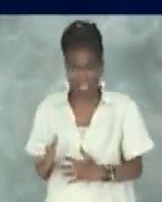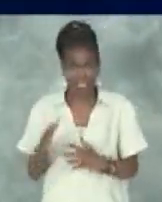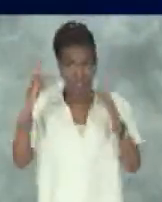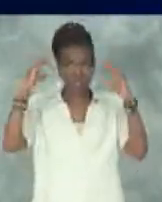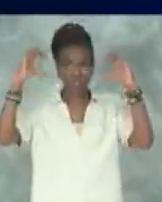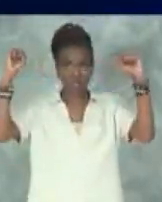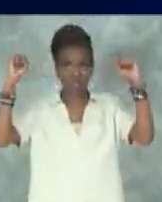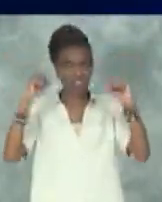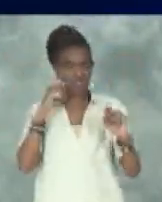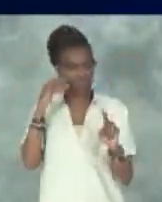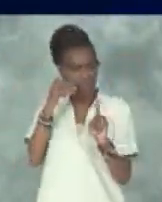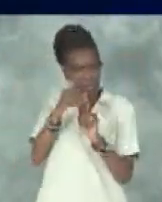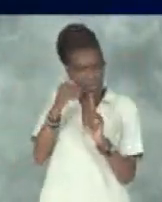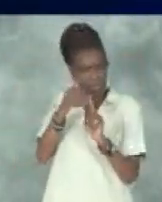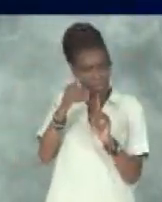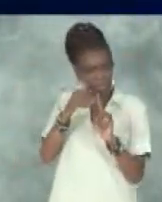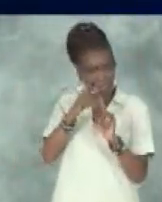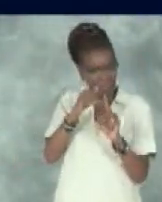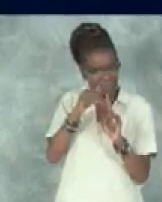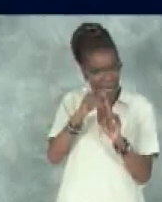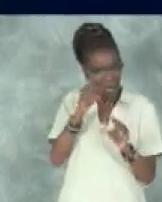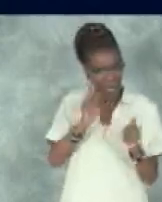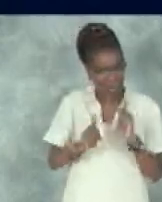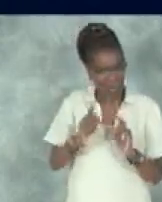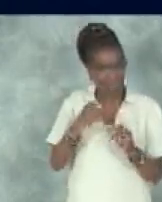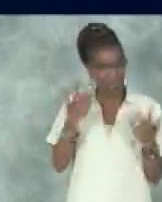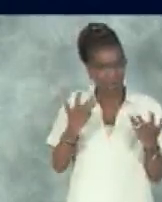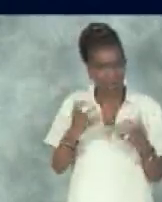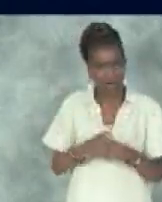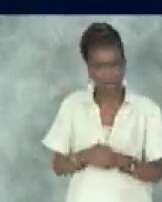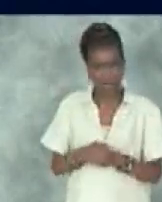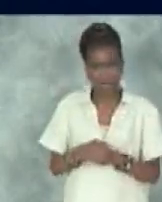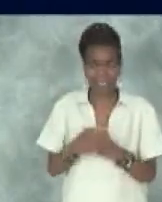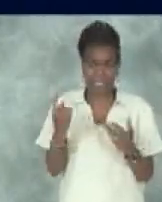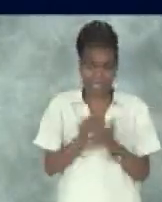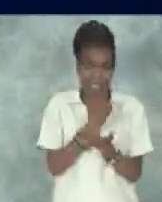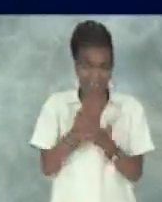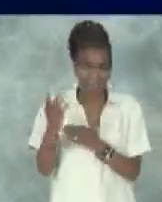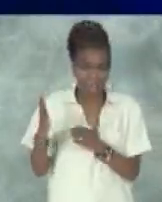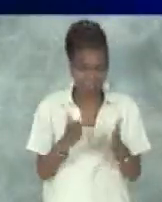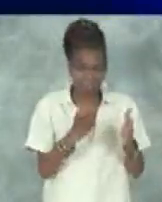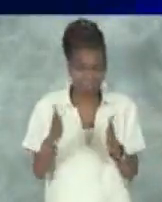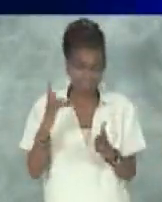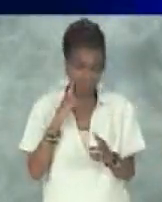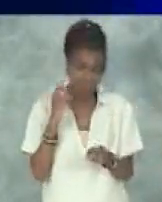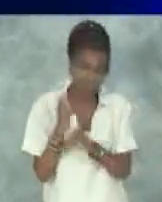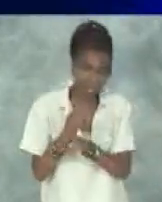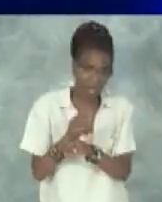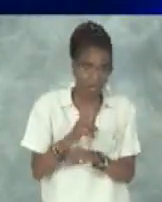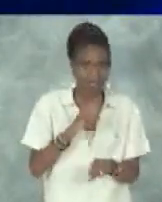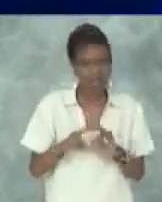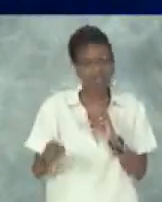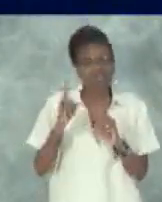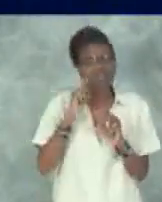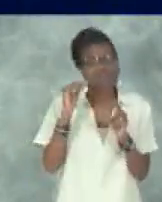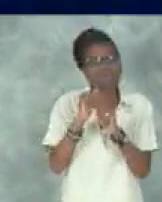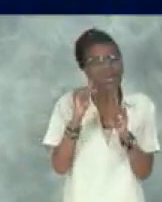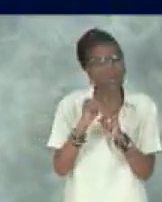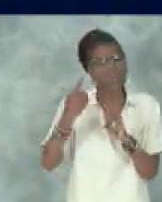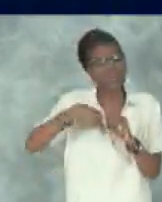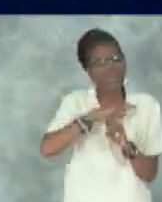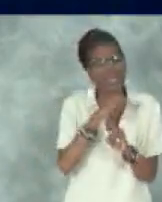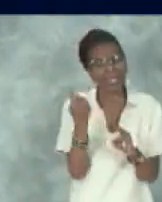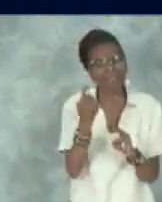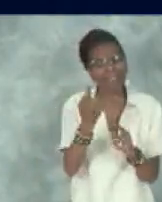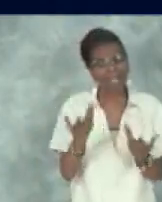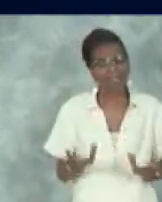you remind people how difficult the road is, but you remind them that we've got something. And I stopped by